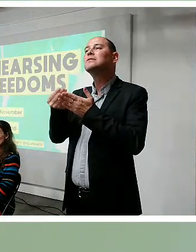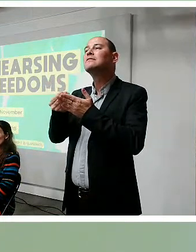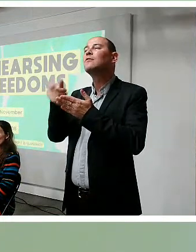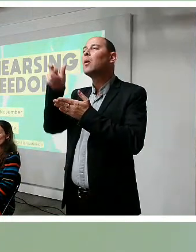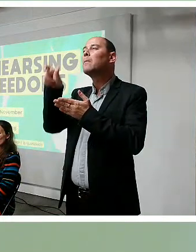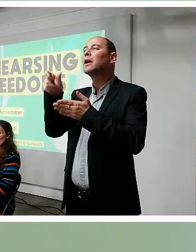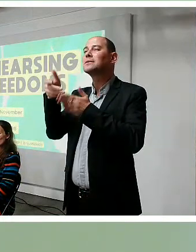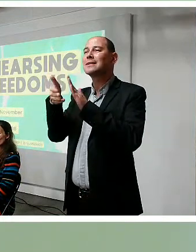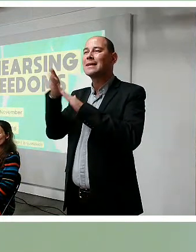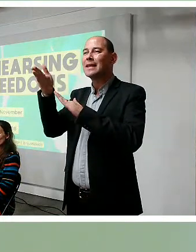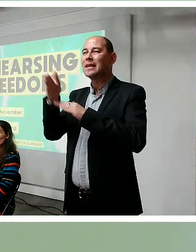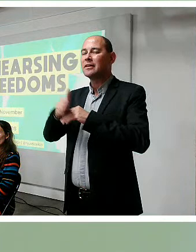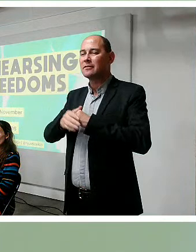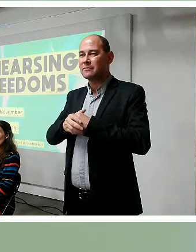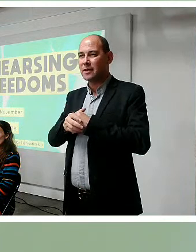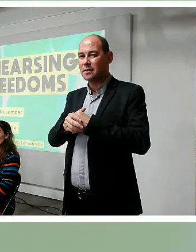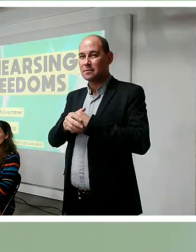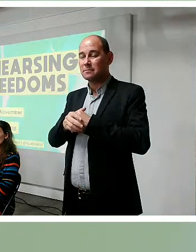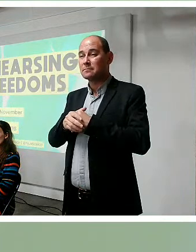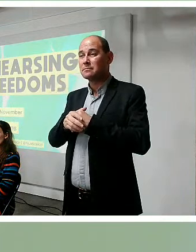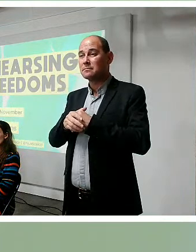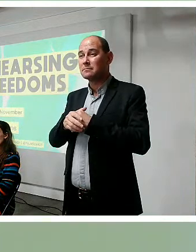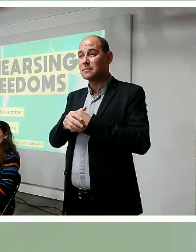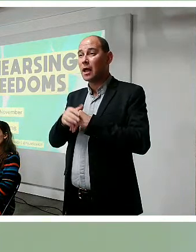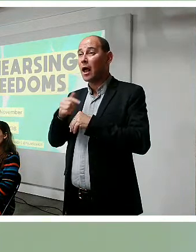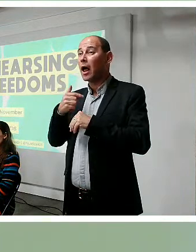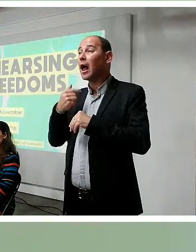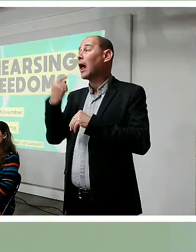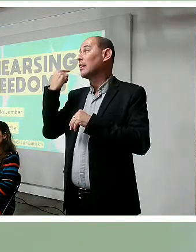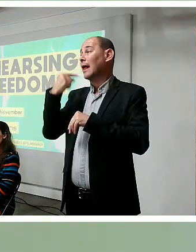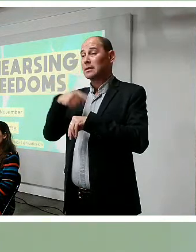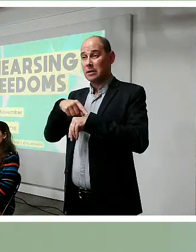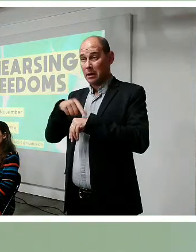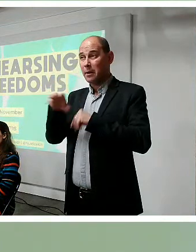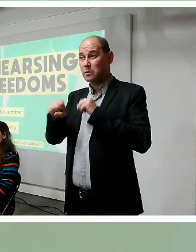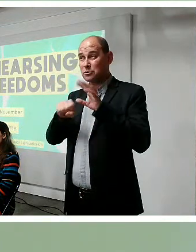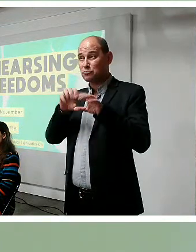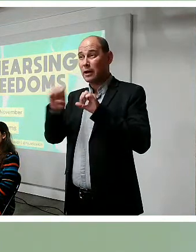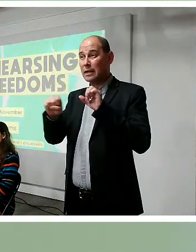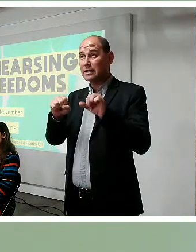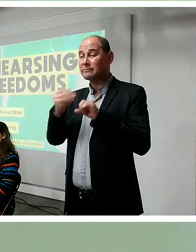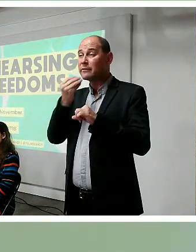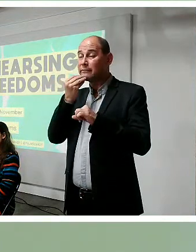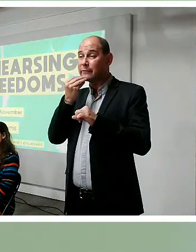like stuff to buy them. And at the time I was like struggling to afford to eat. And